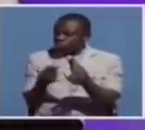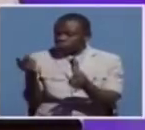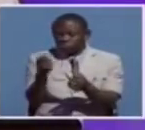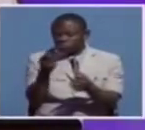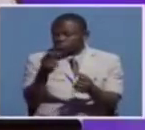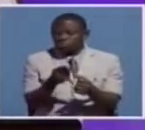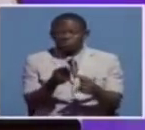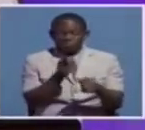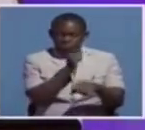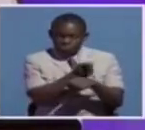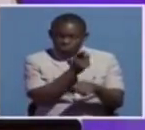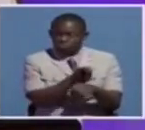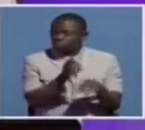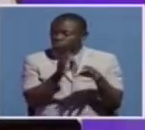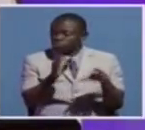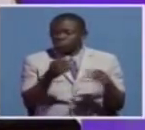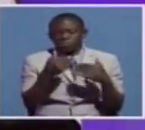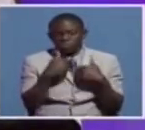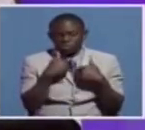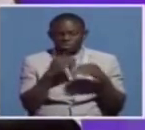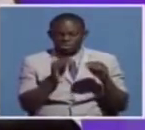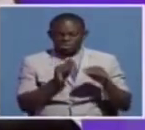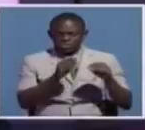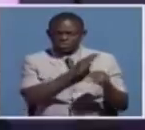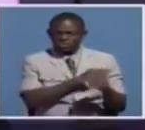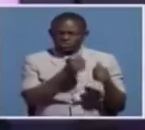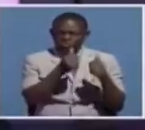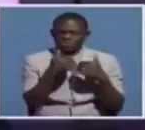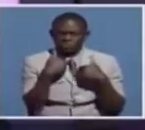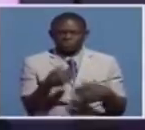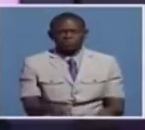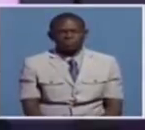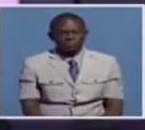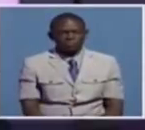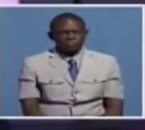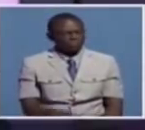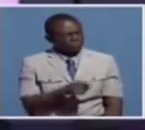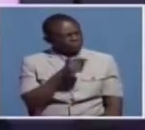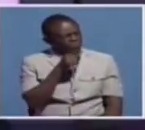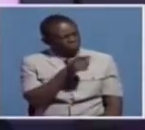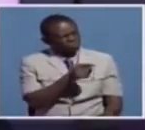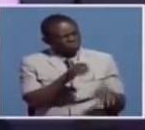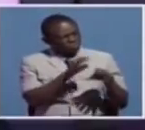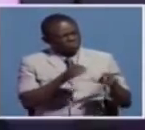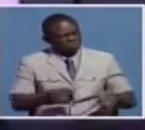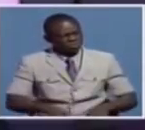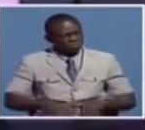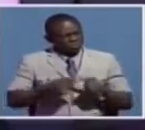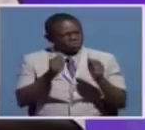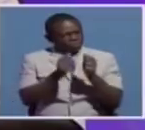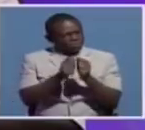They were the same. How often did you meet him in State House? We saw him when he was coming from